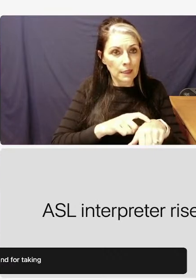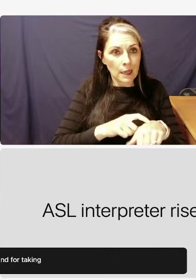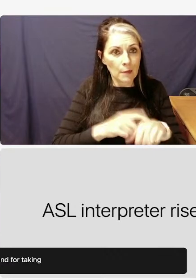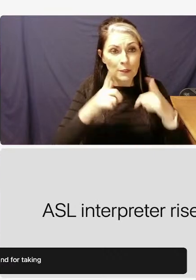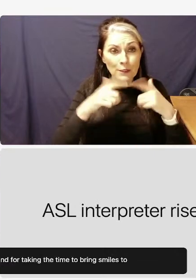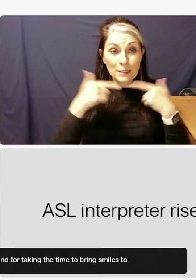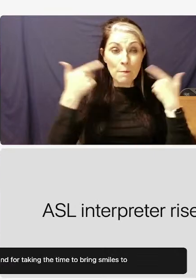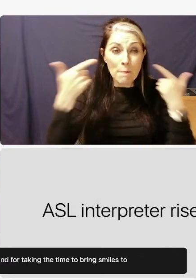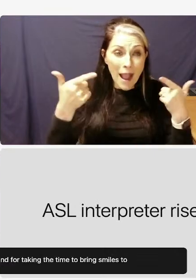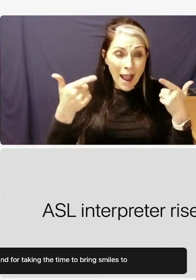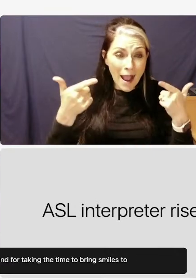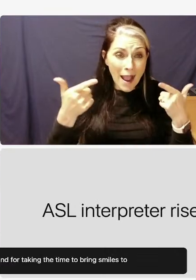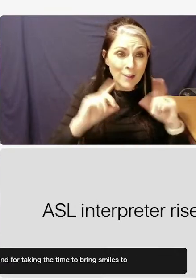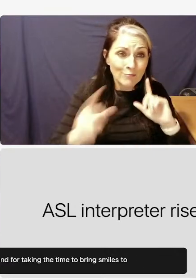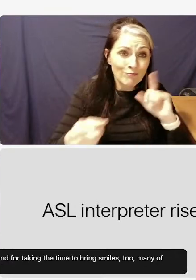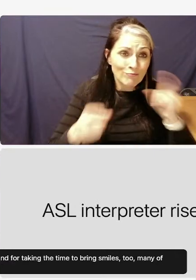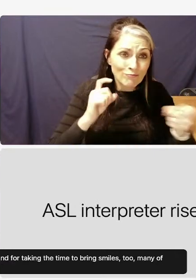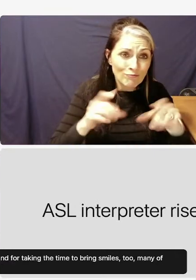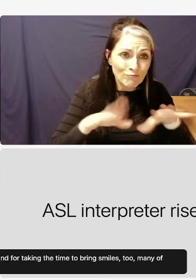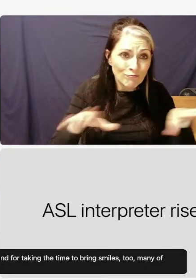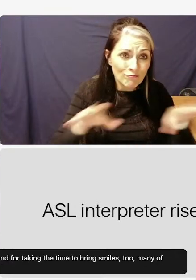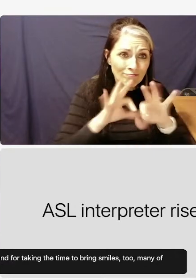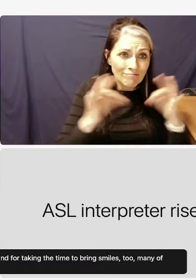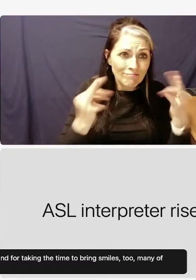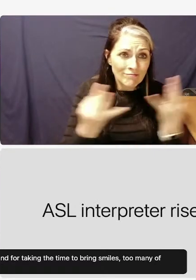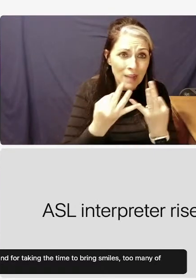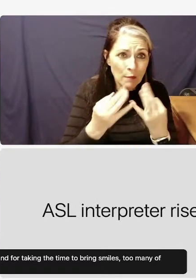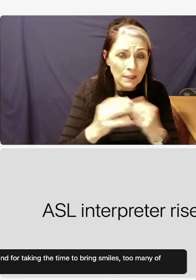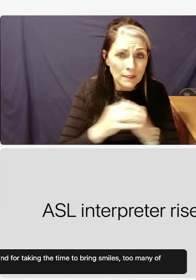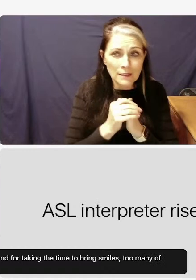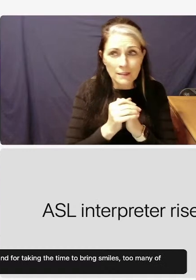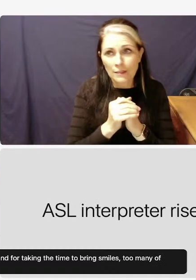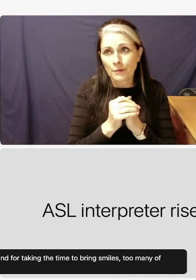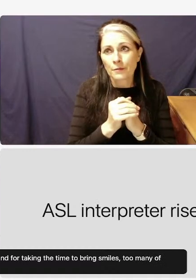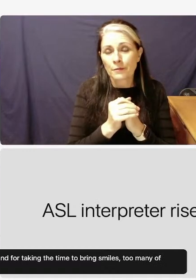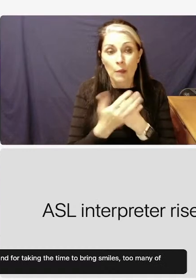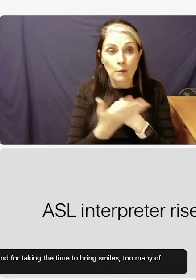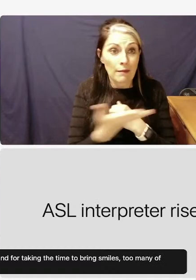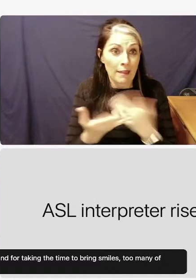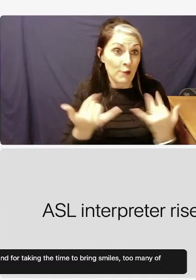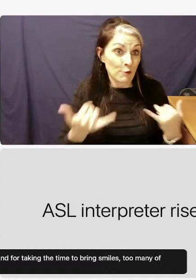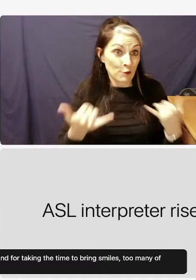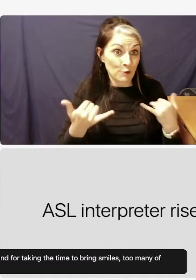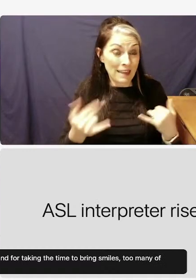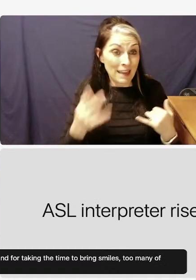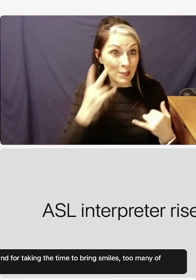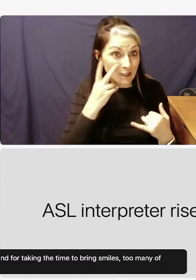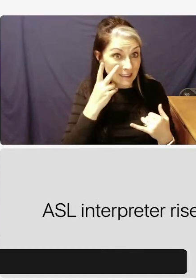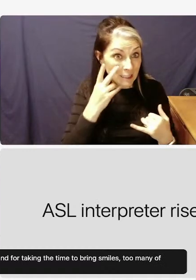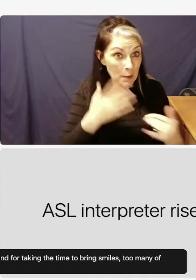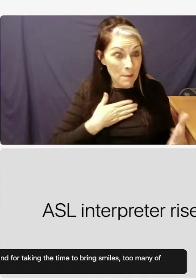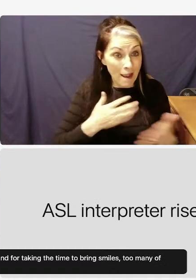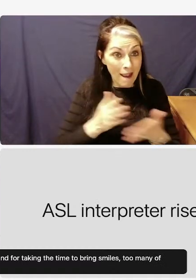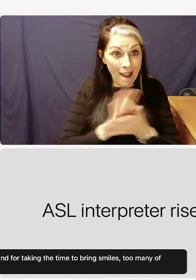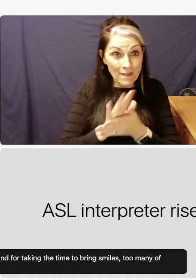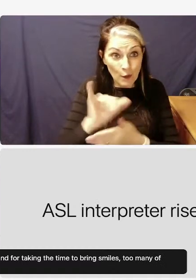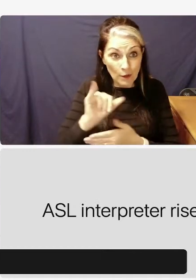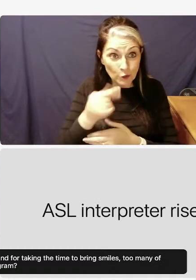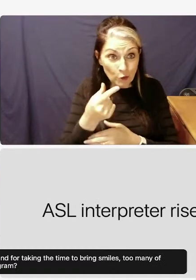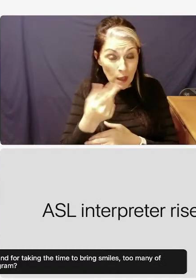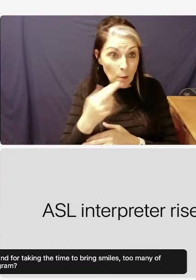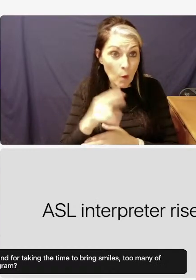of our children and families so uh just i was there today if you saw my video on instagram or